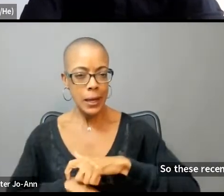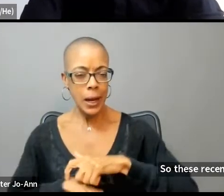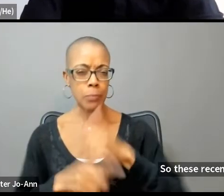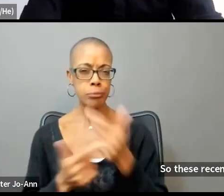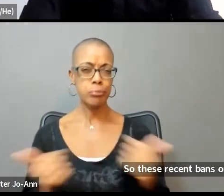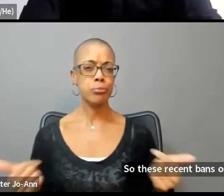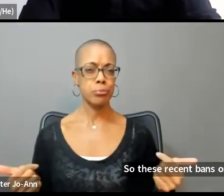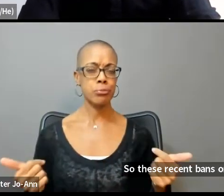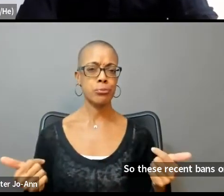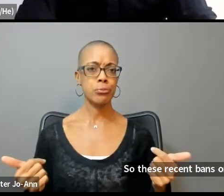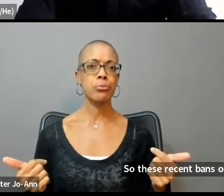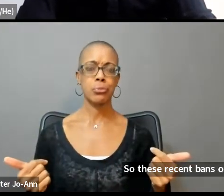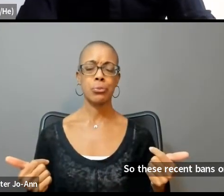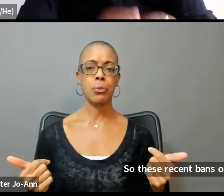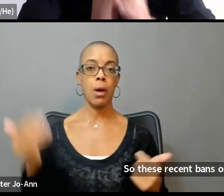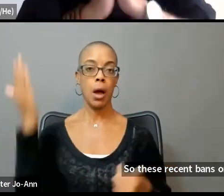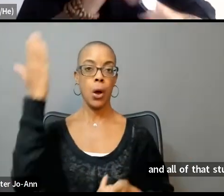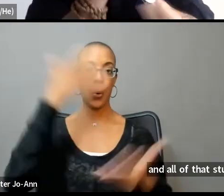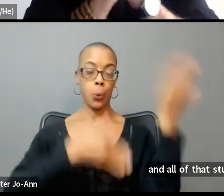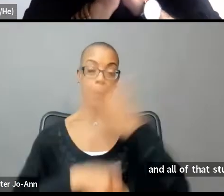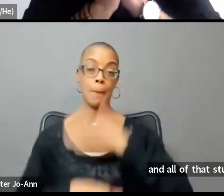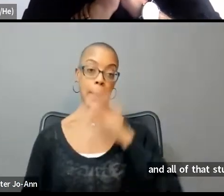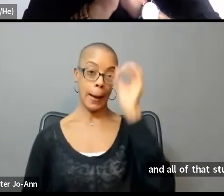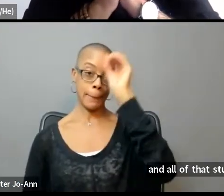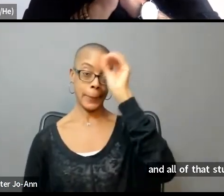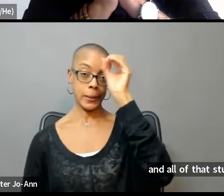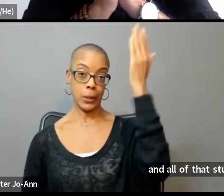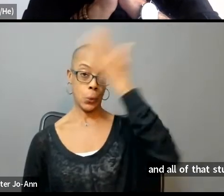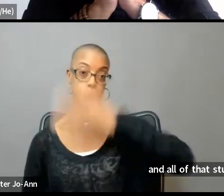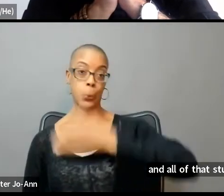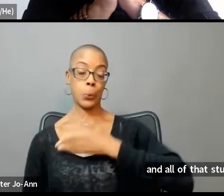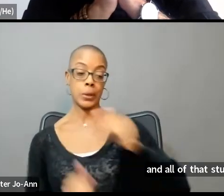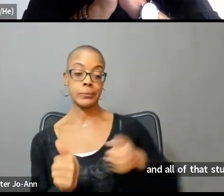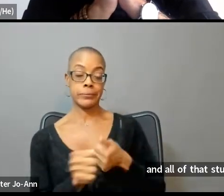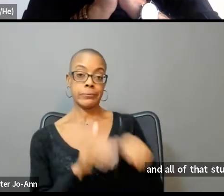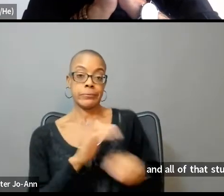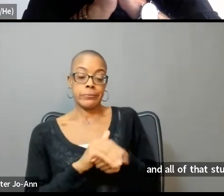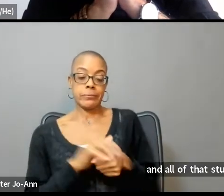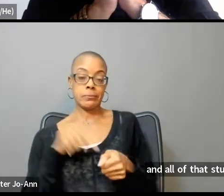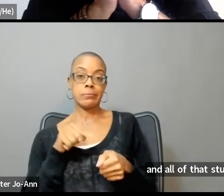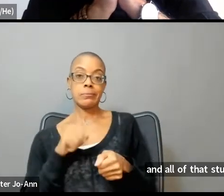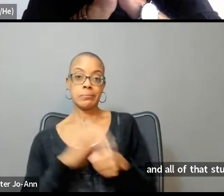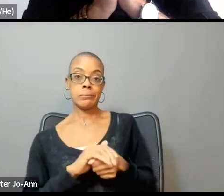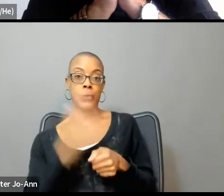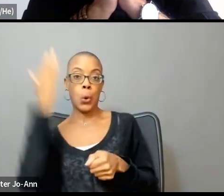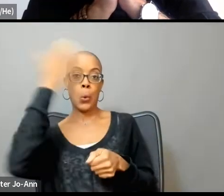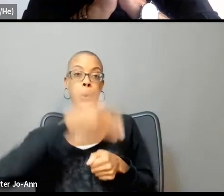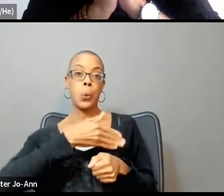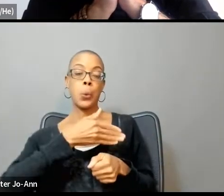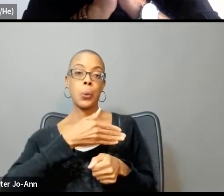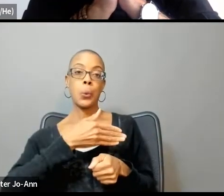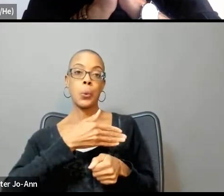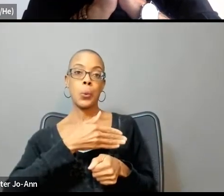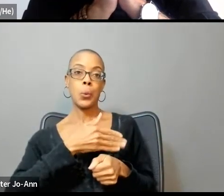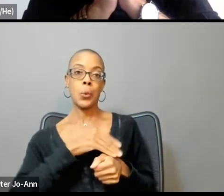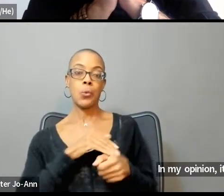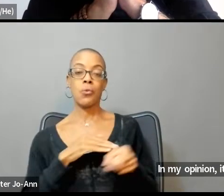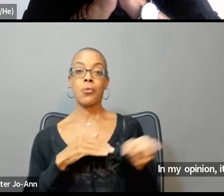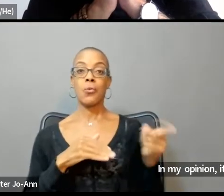real big smokescreen, in my opinion. It is a way for them to kind of roll